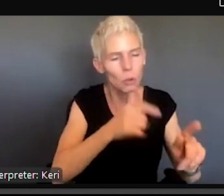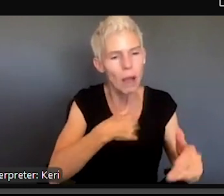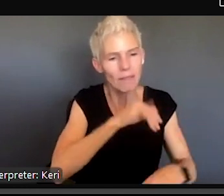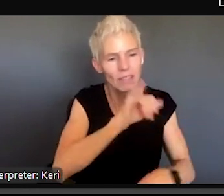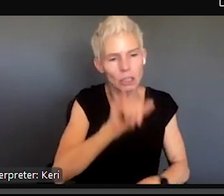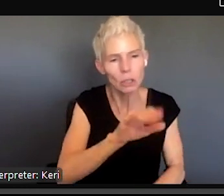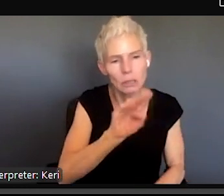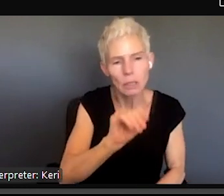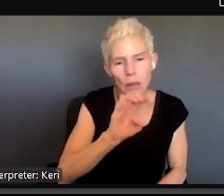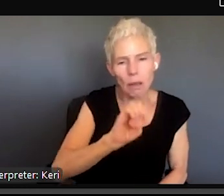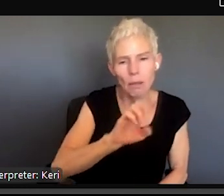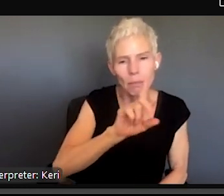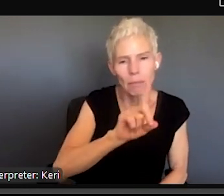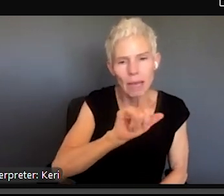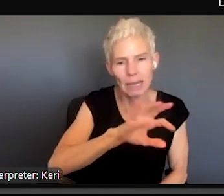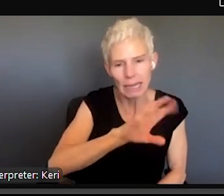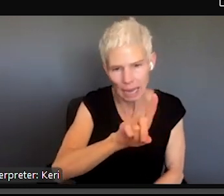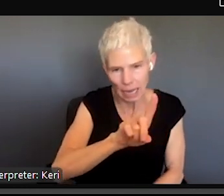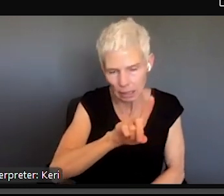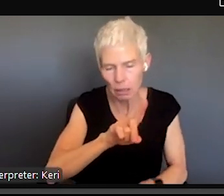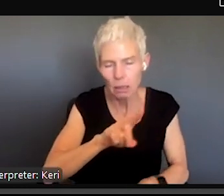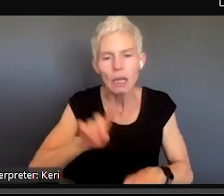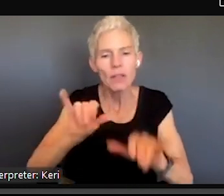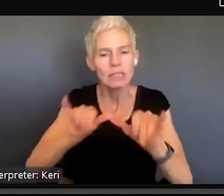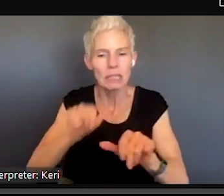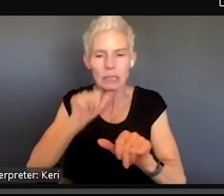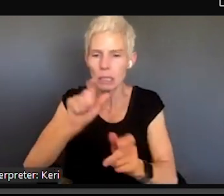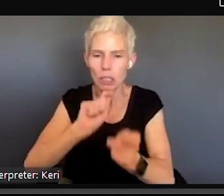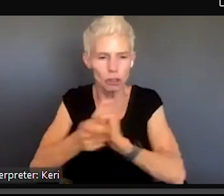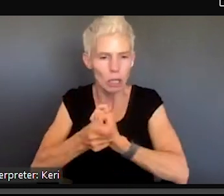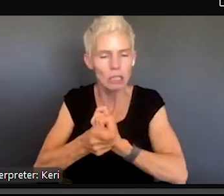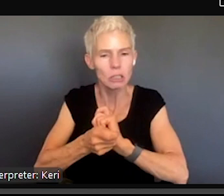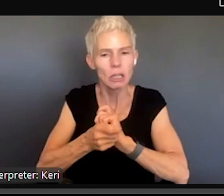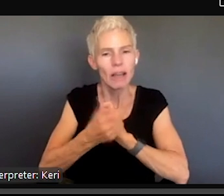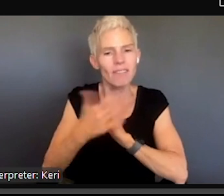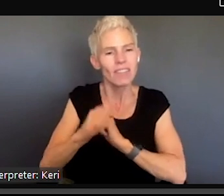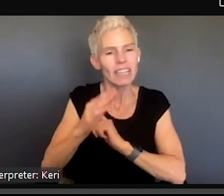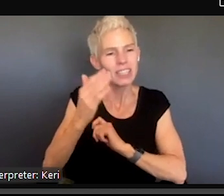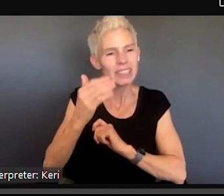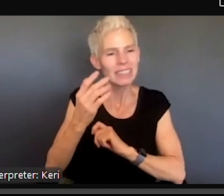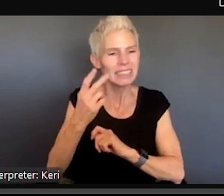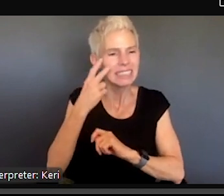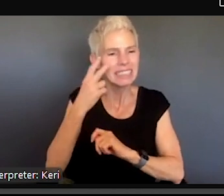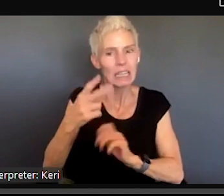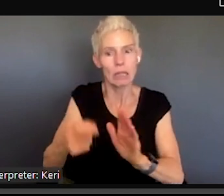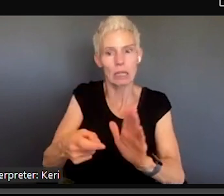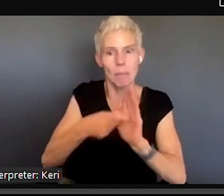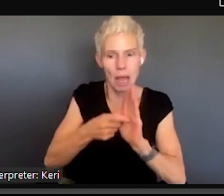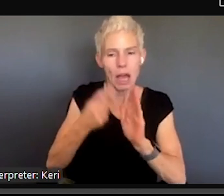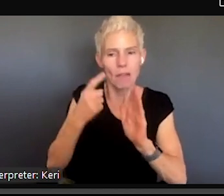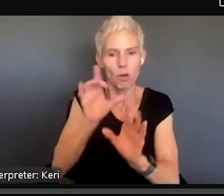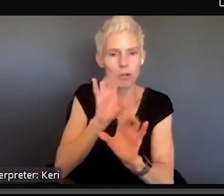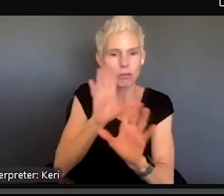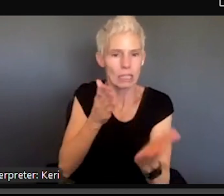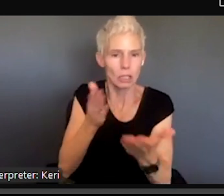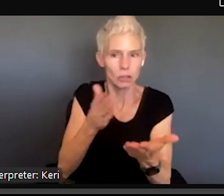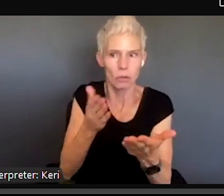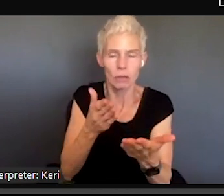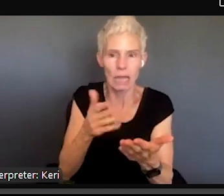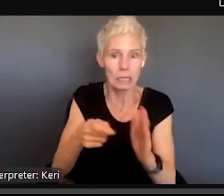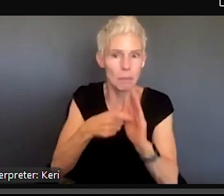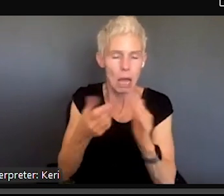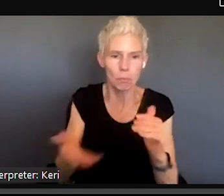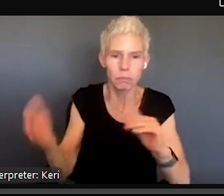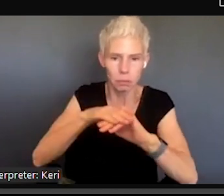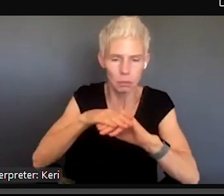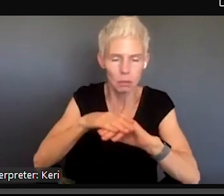system didn't change. We've also seen, I'm sure you've all seen, the demand for crisis services have increased. And